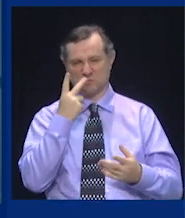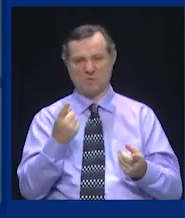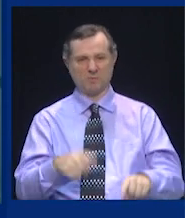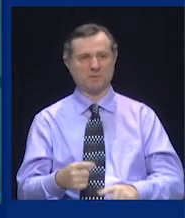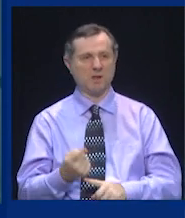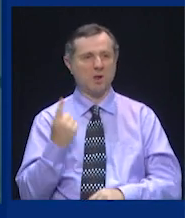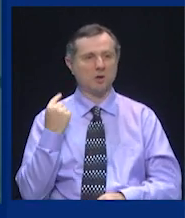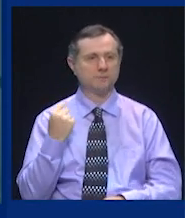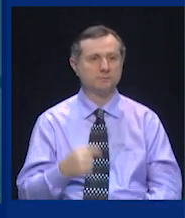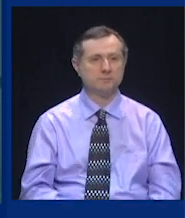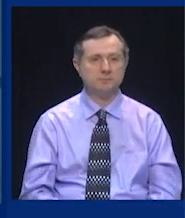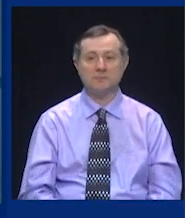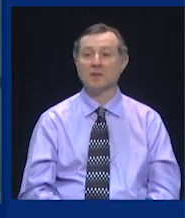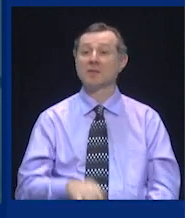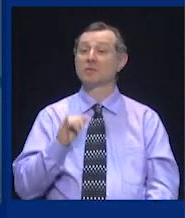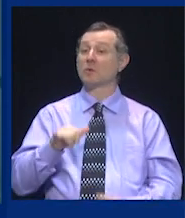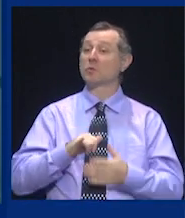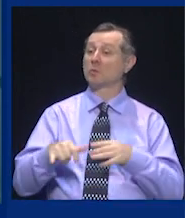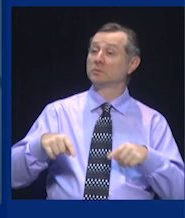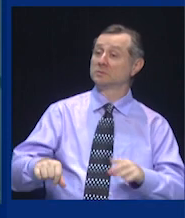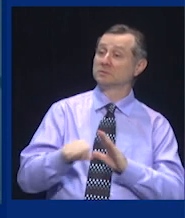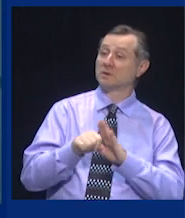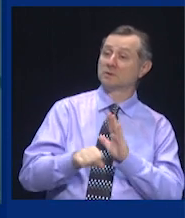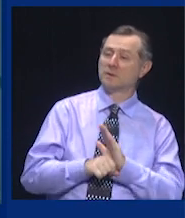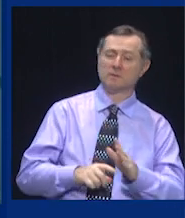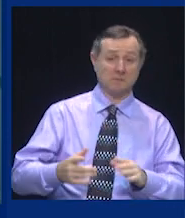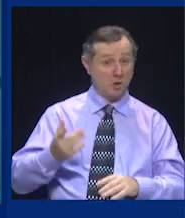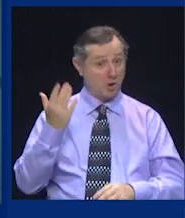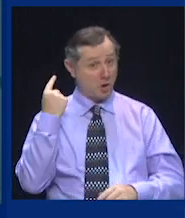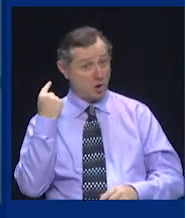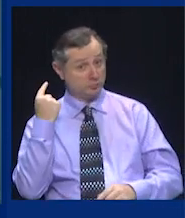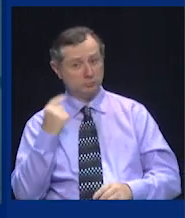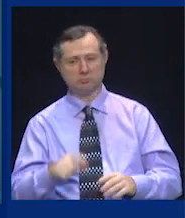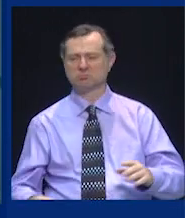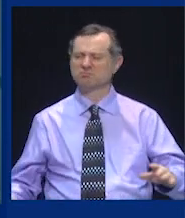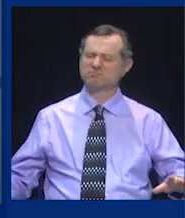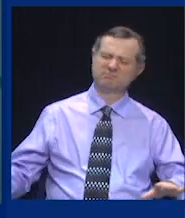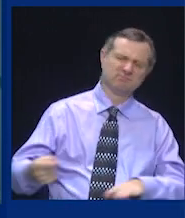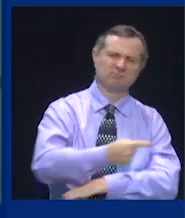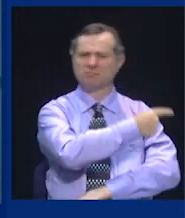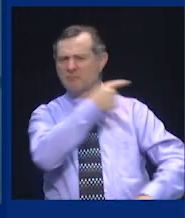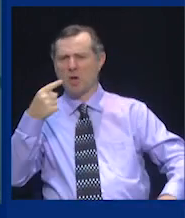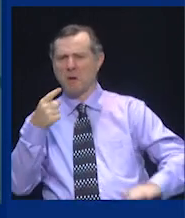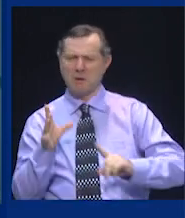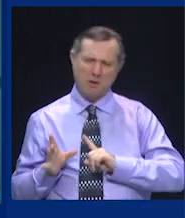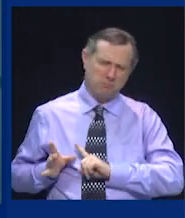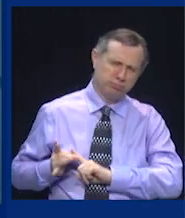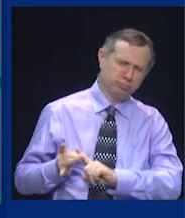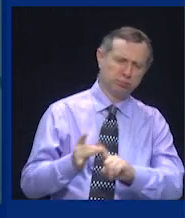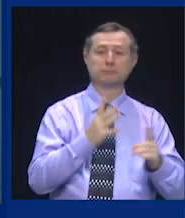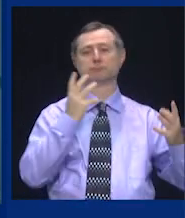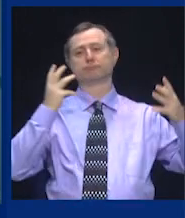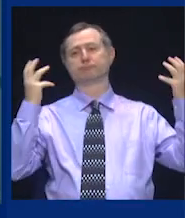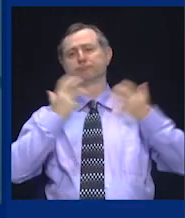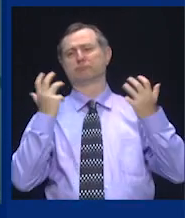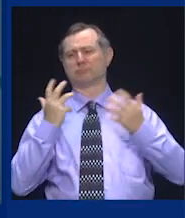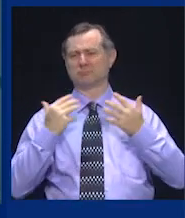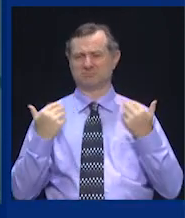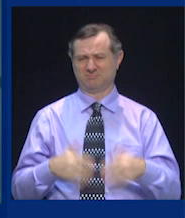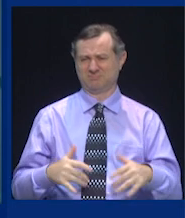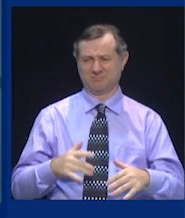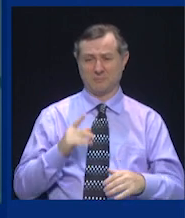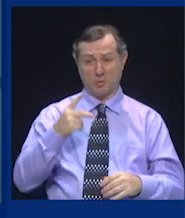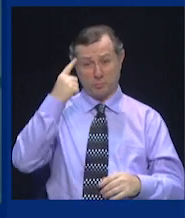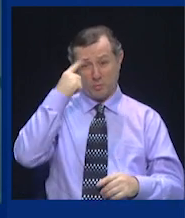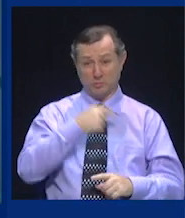York State had the highest infection rate. We had it first. The planes, they thought it was in China. The virus went